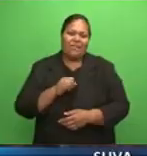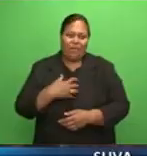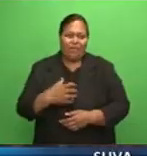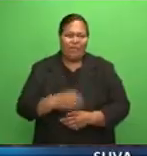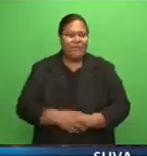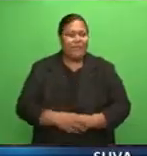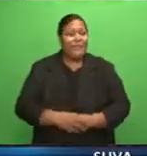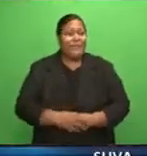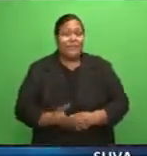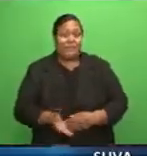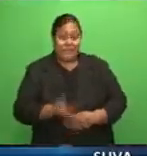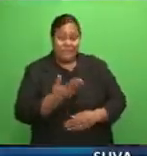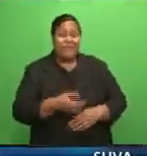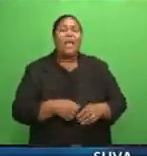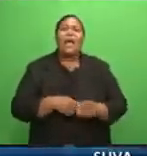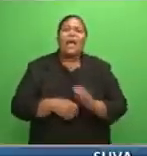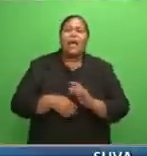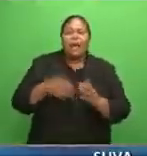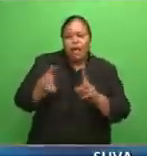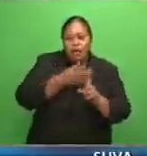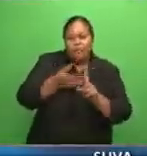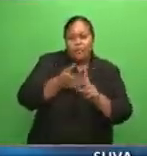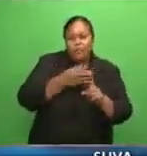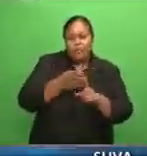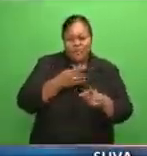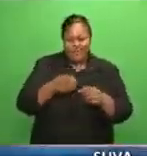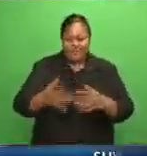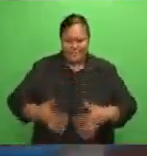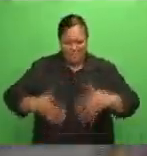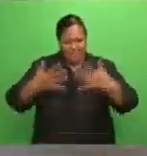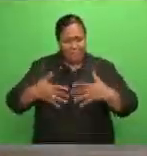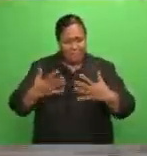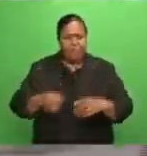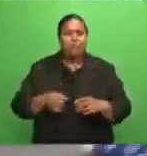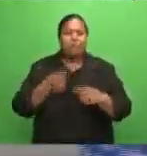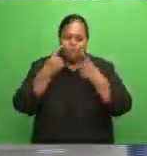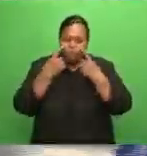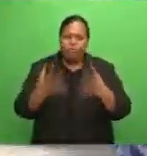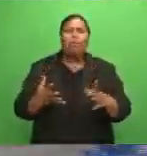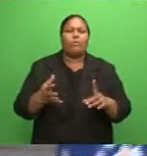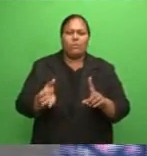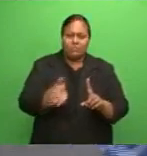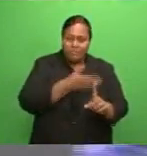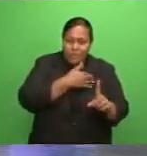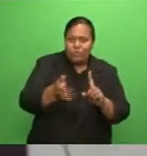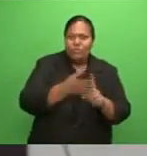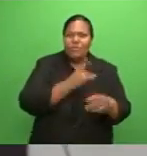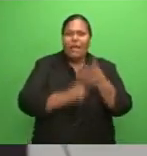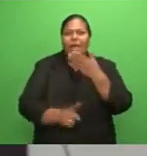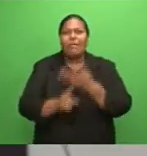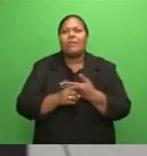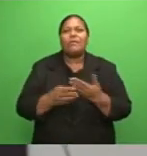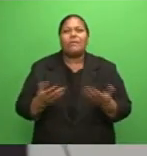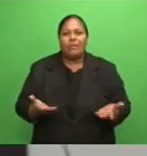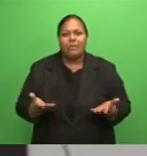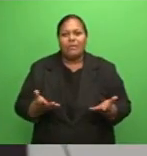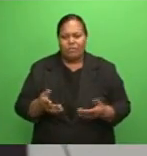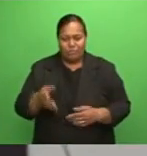statistics shows that abuse is happening in places where children place their trust. The slogan, "Don't talk to